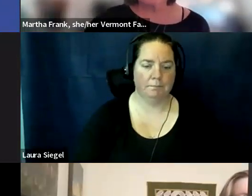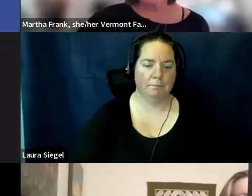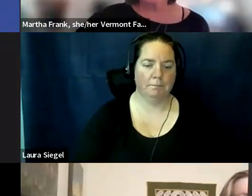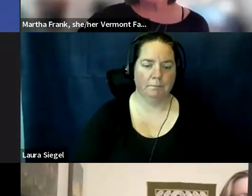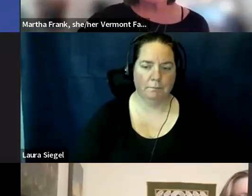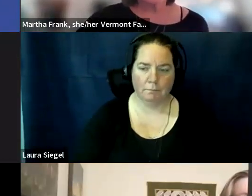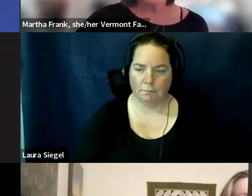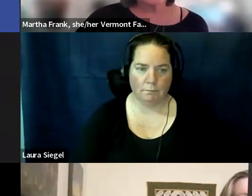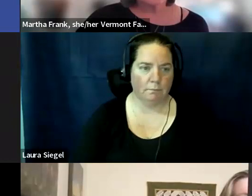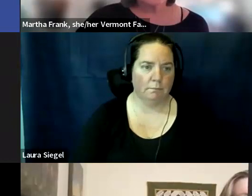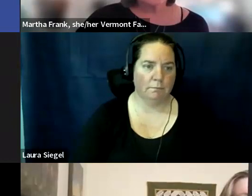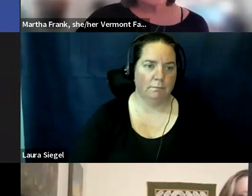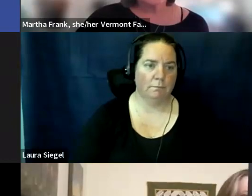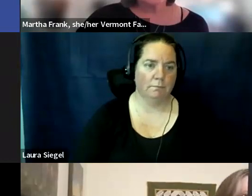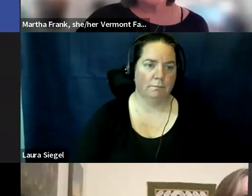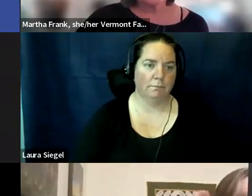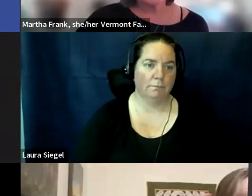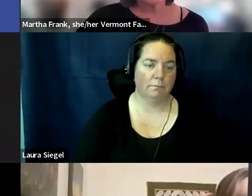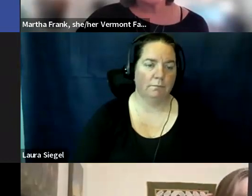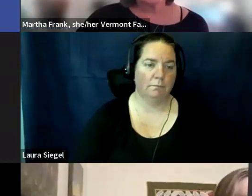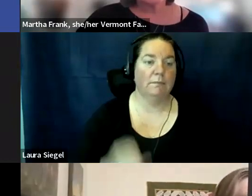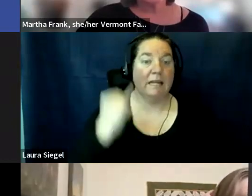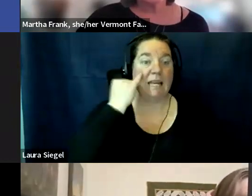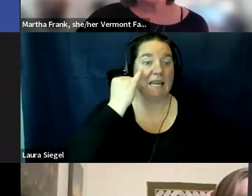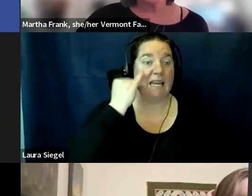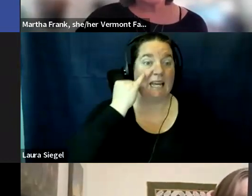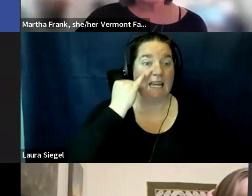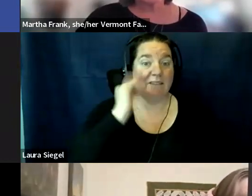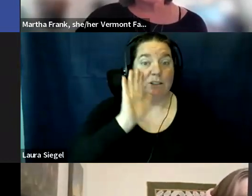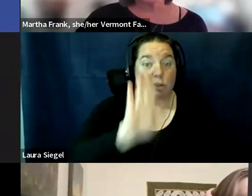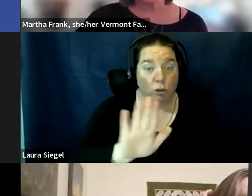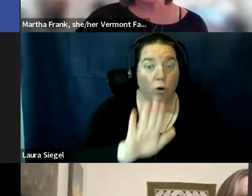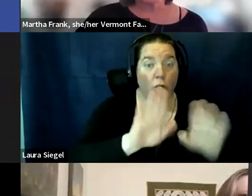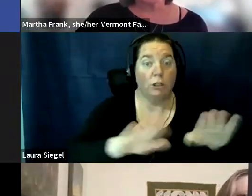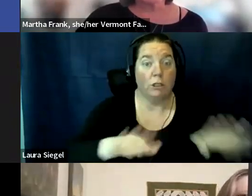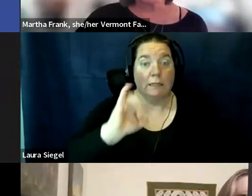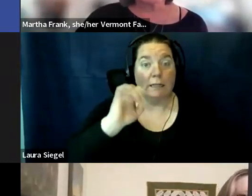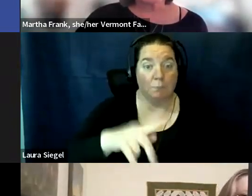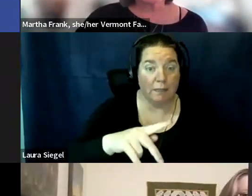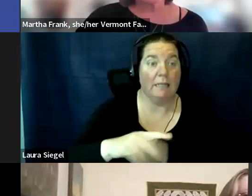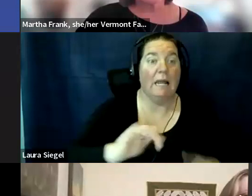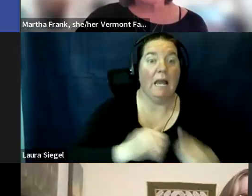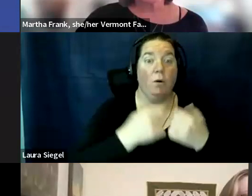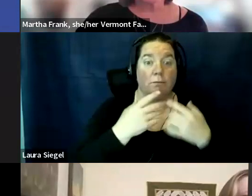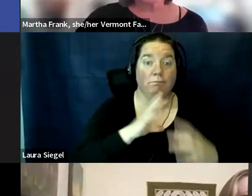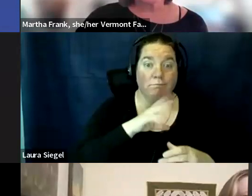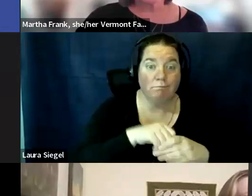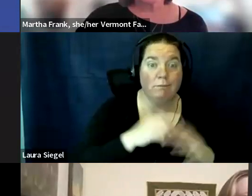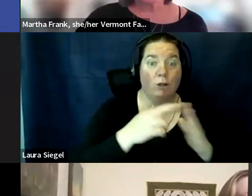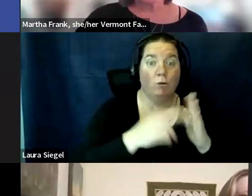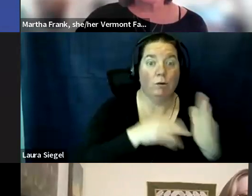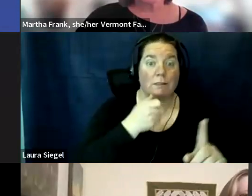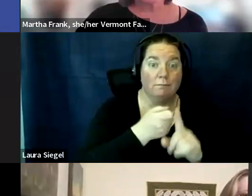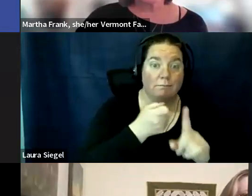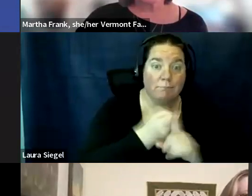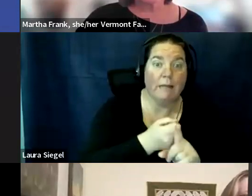Again, always feel free to call us when it is a question about your child's IEP and mm-hmm. how the rules might